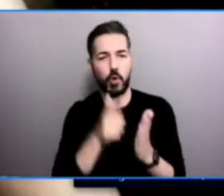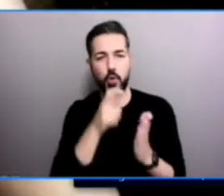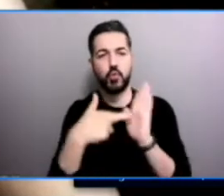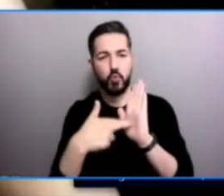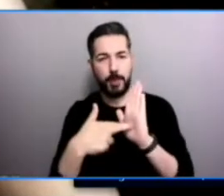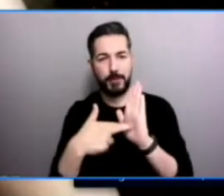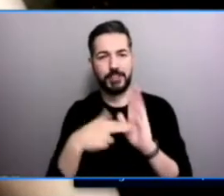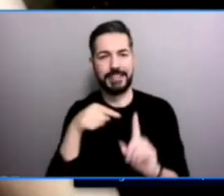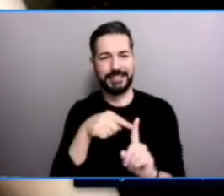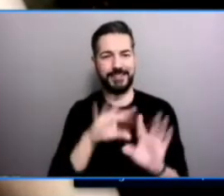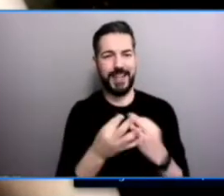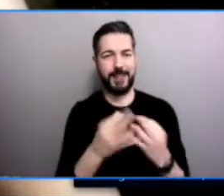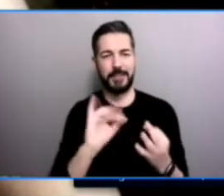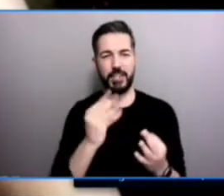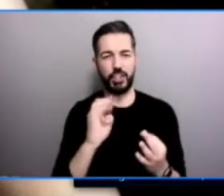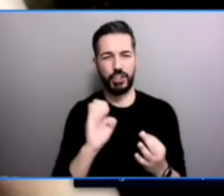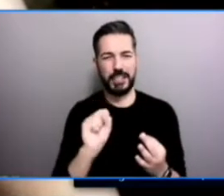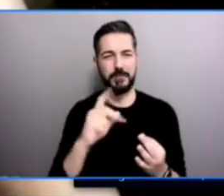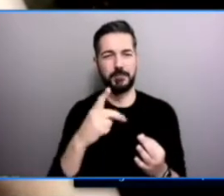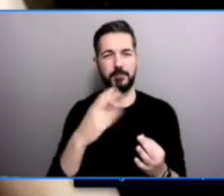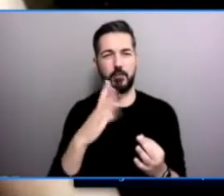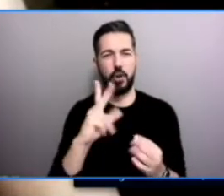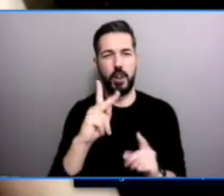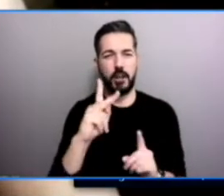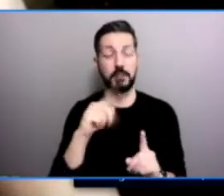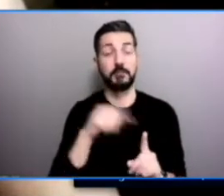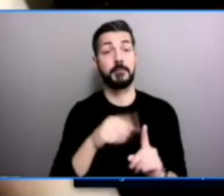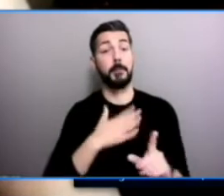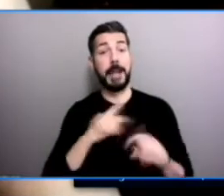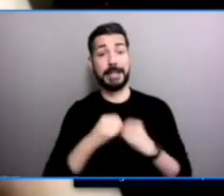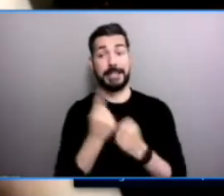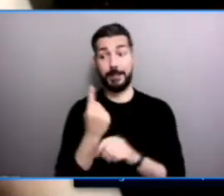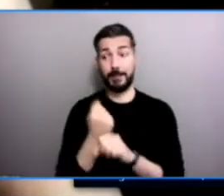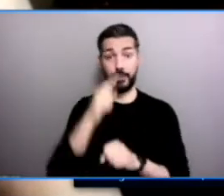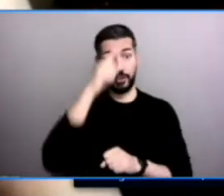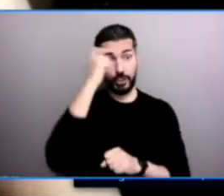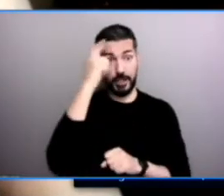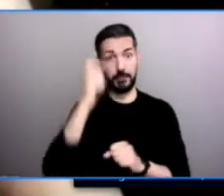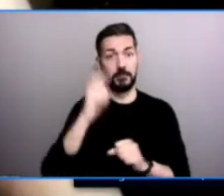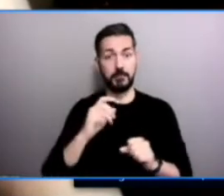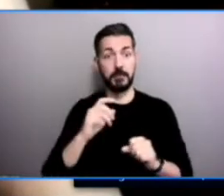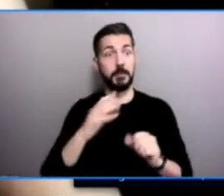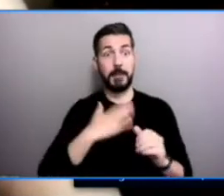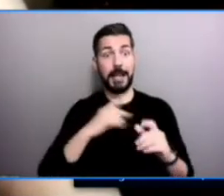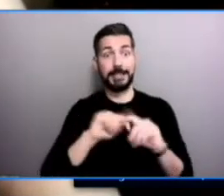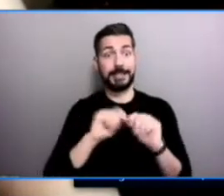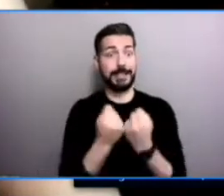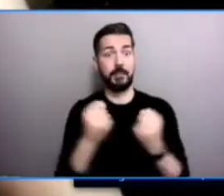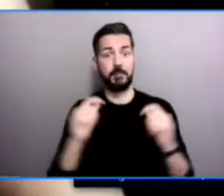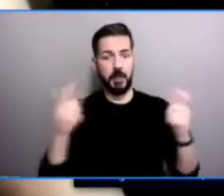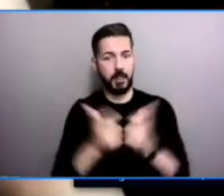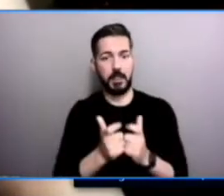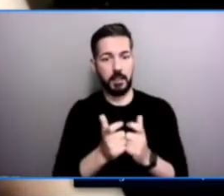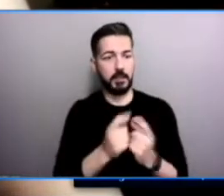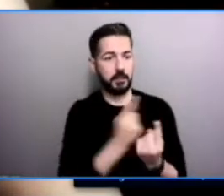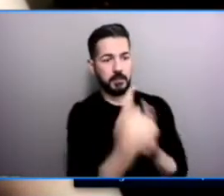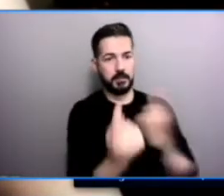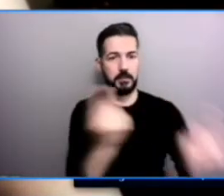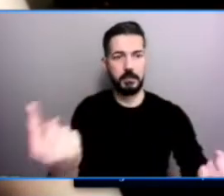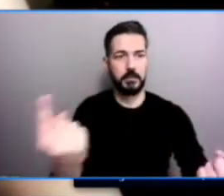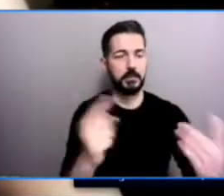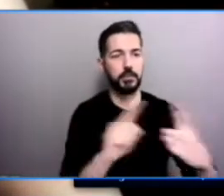to George Floyd's murder. And in Omaha, during one of those protests, a young Black man, James Scurlock, was